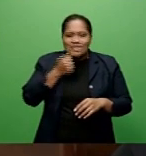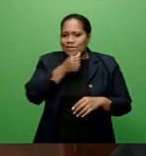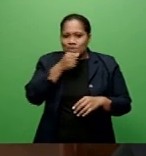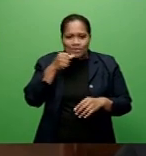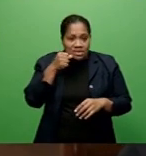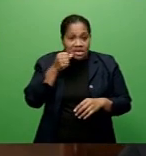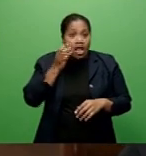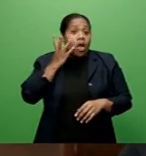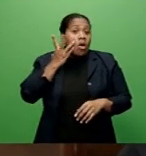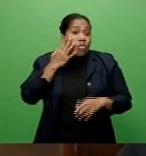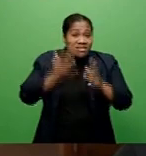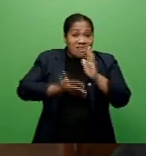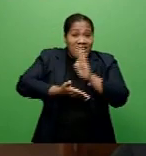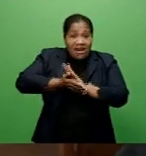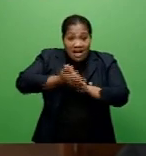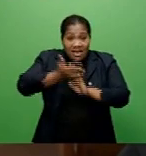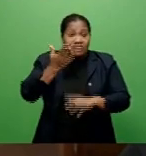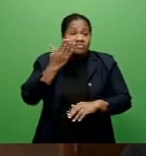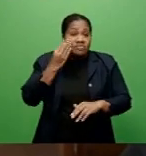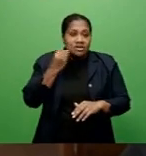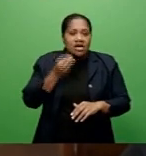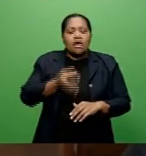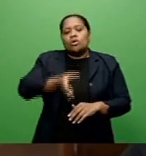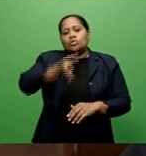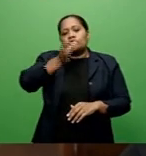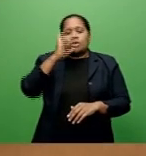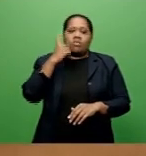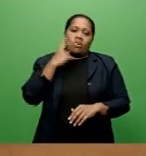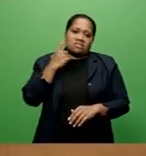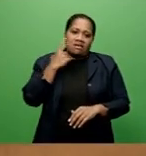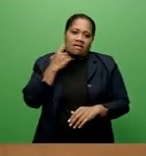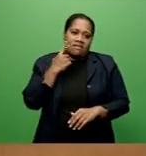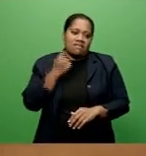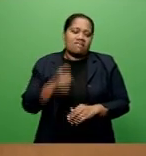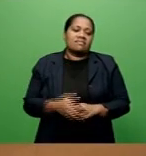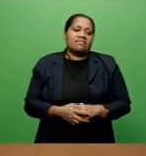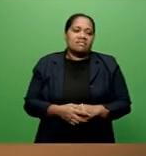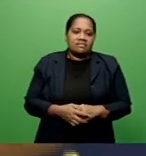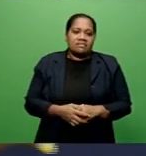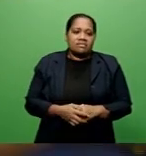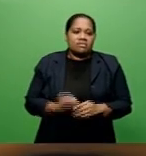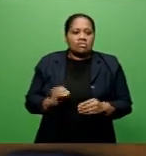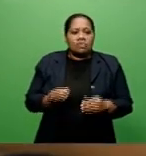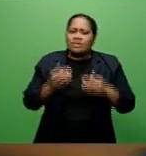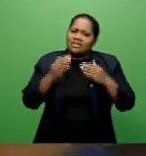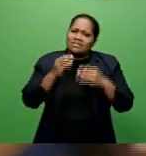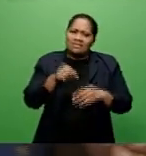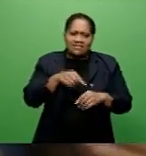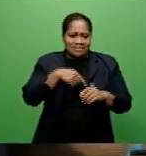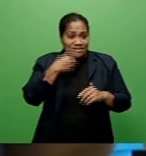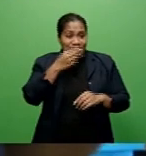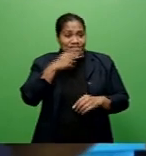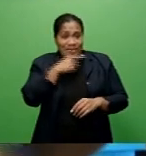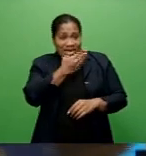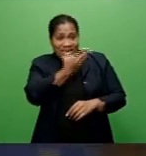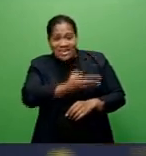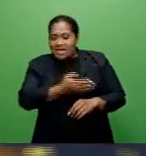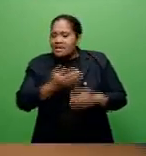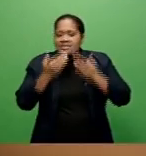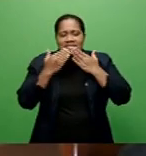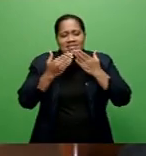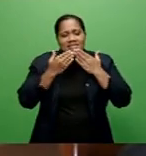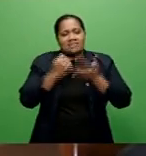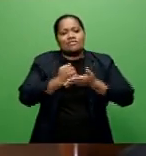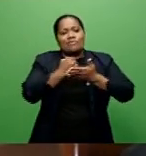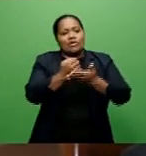it's high, drink water. The class 1 student is thankful of the support from his parents, teachers and